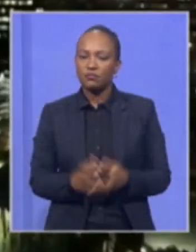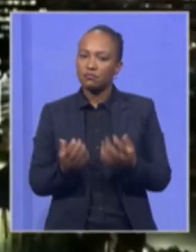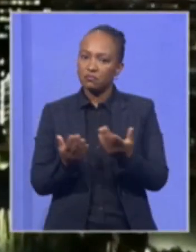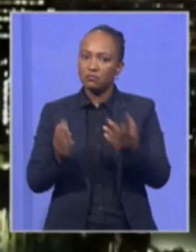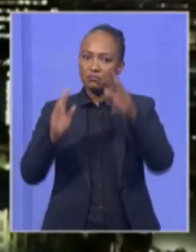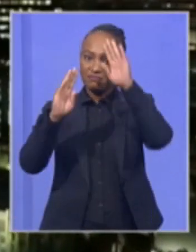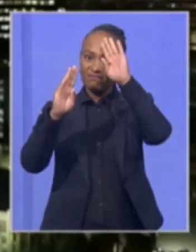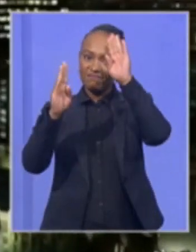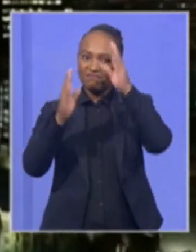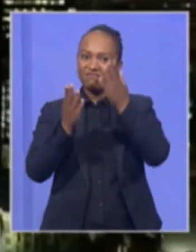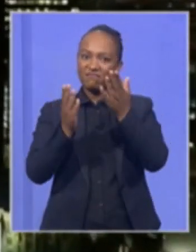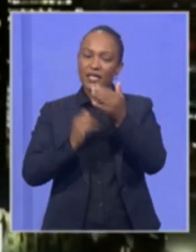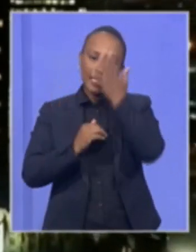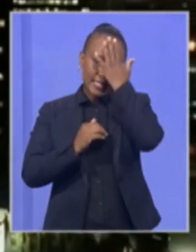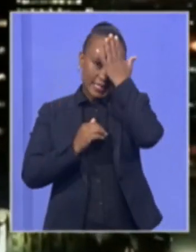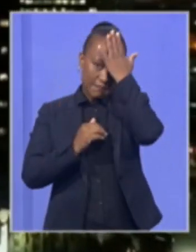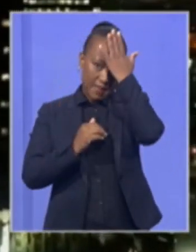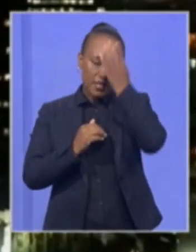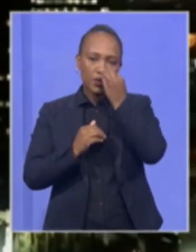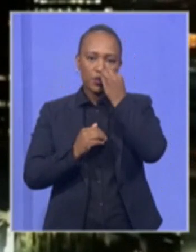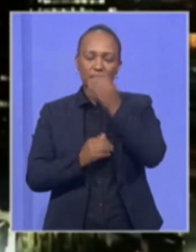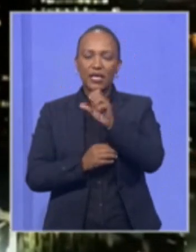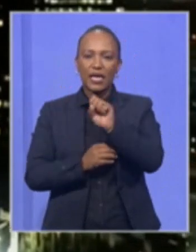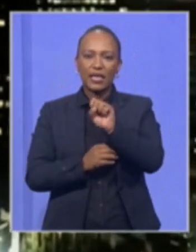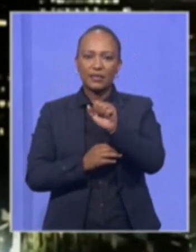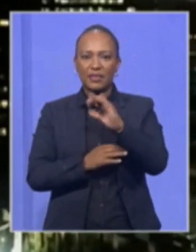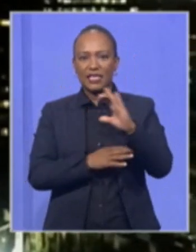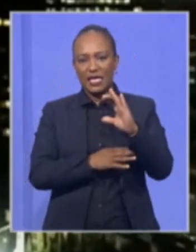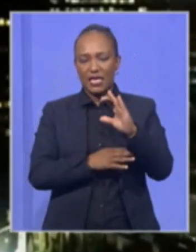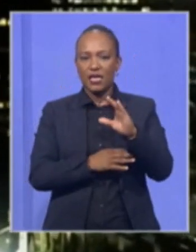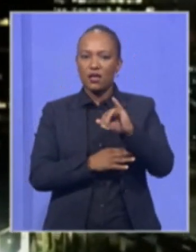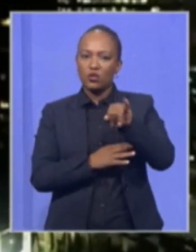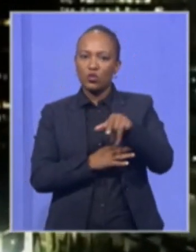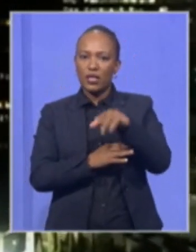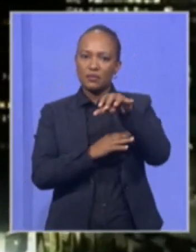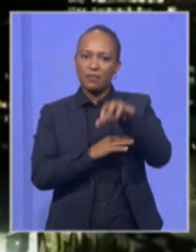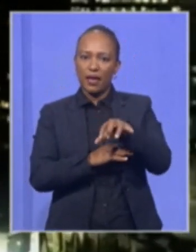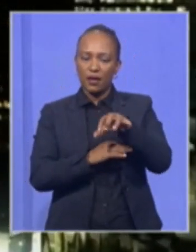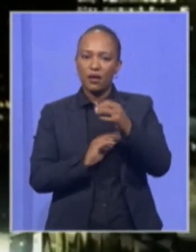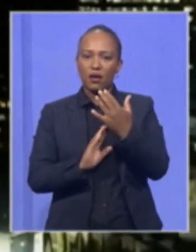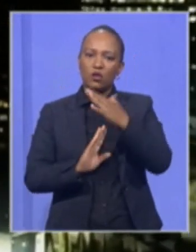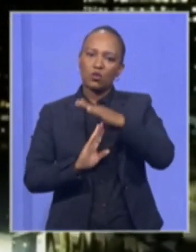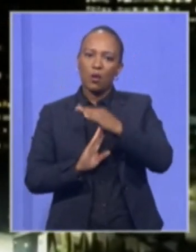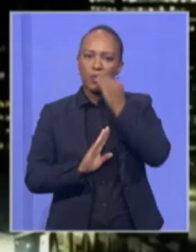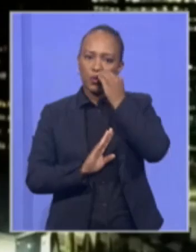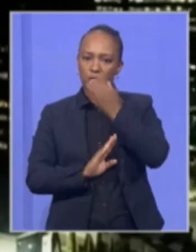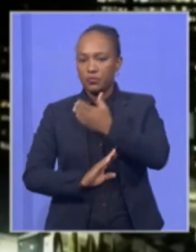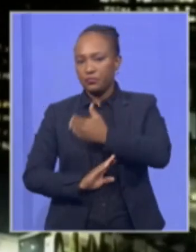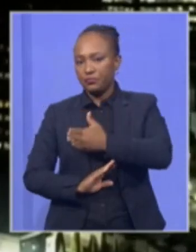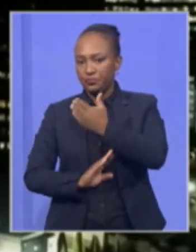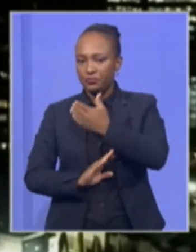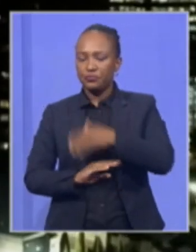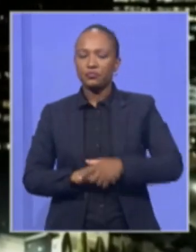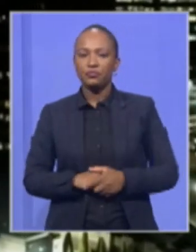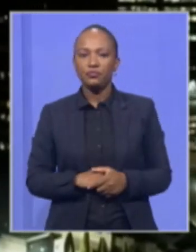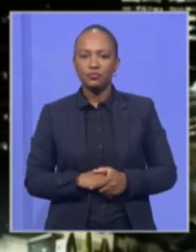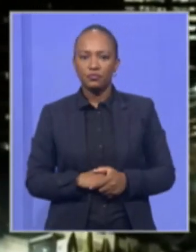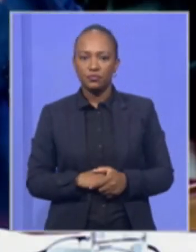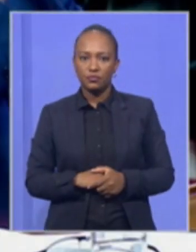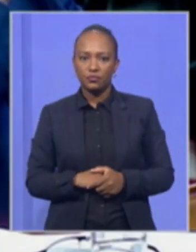Betšhuntše ke ditaba tša sepedi tša SABC 2 go tšwa ka Auckland Park, Johannesburg, gomme dihlogo tša tšona ke tšeo.